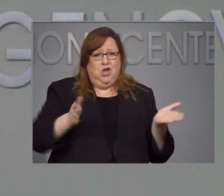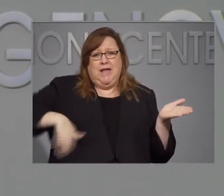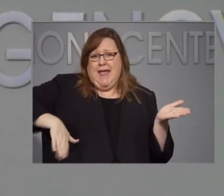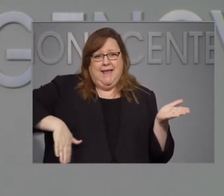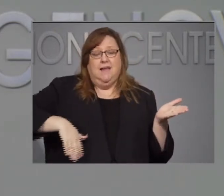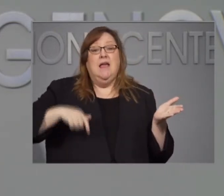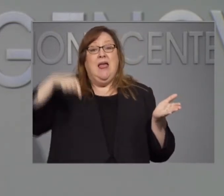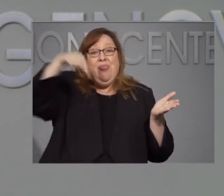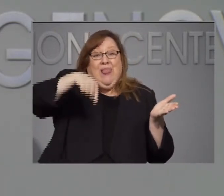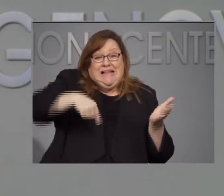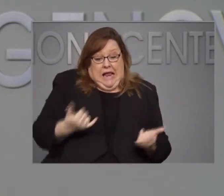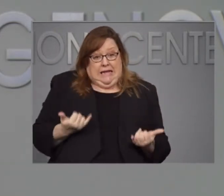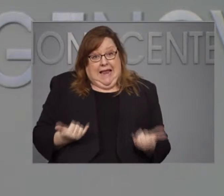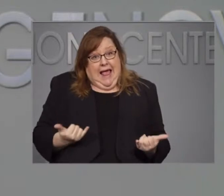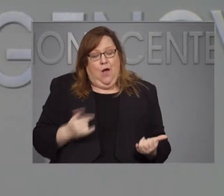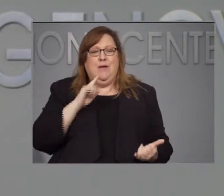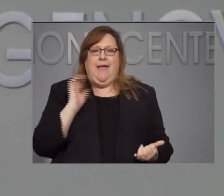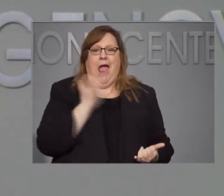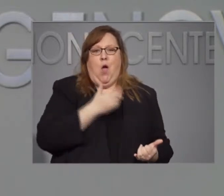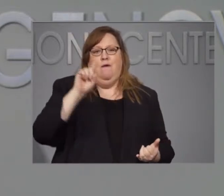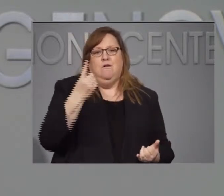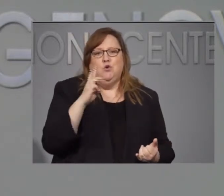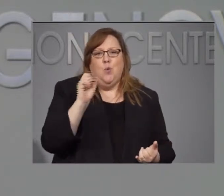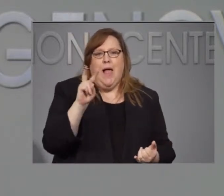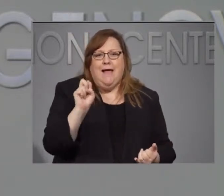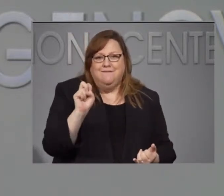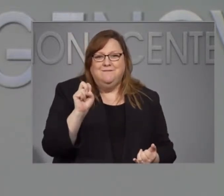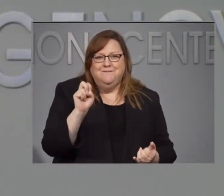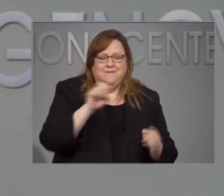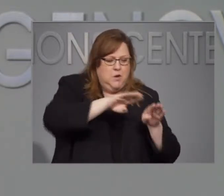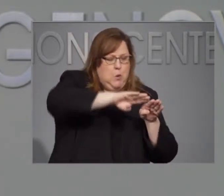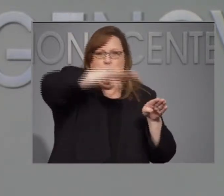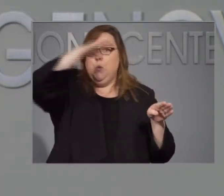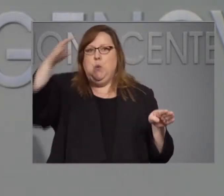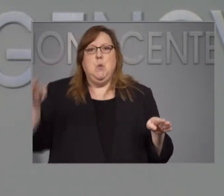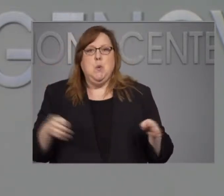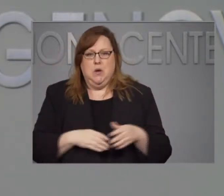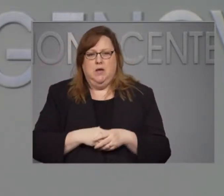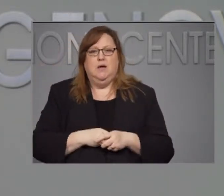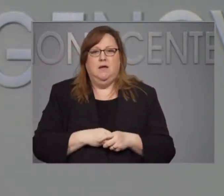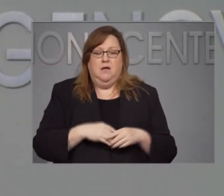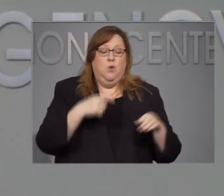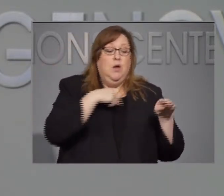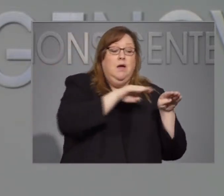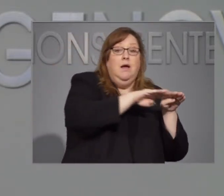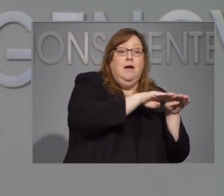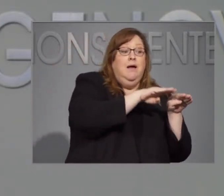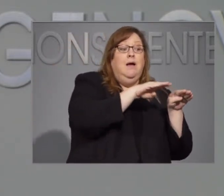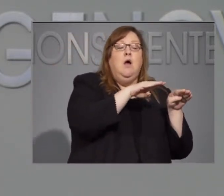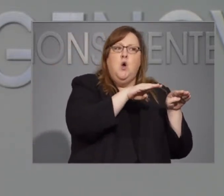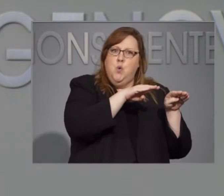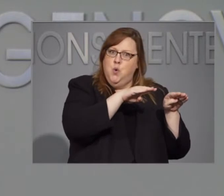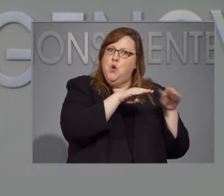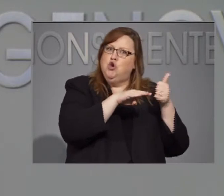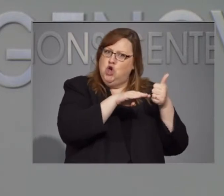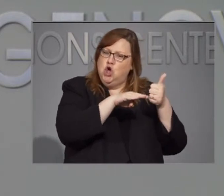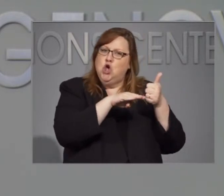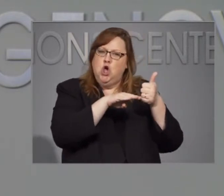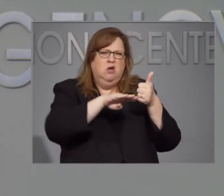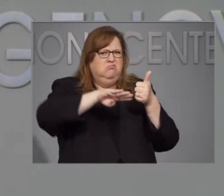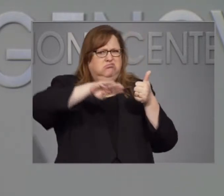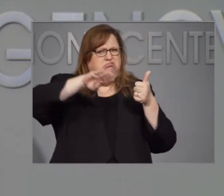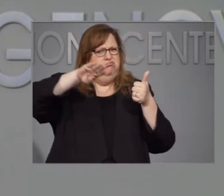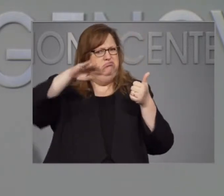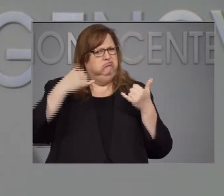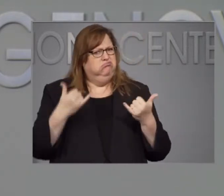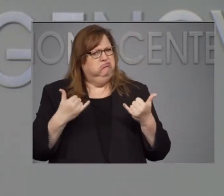experience at an increase, at the beginning of that increase, and so that's why I think we all want to really be paying attention here, because I don't